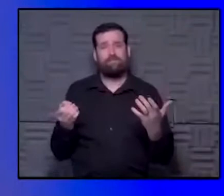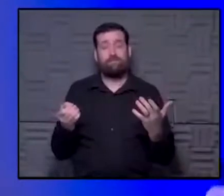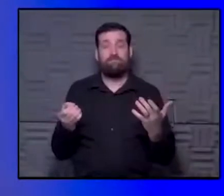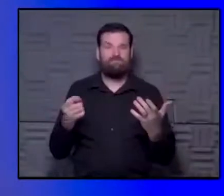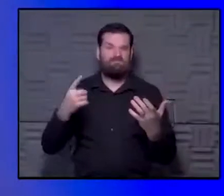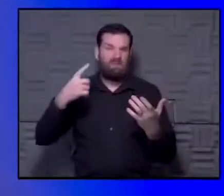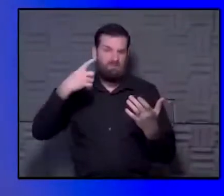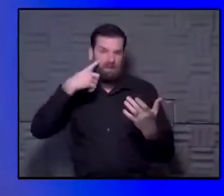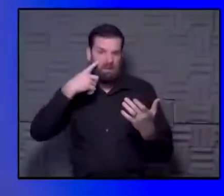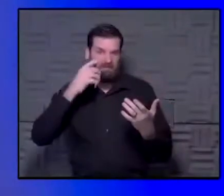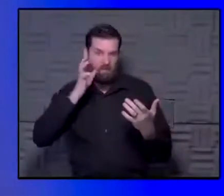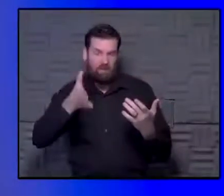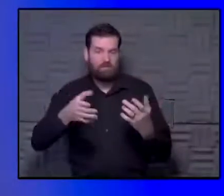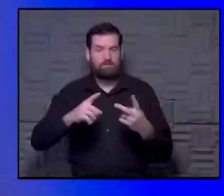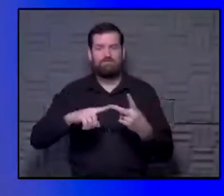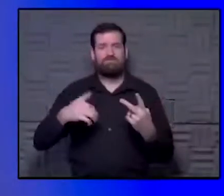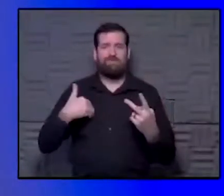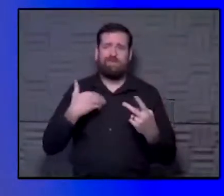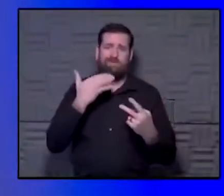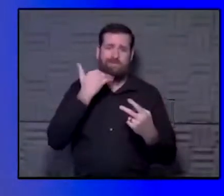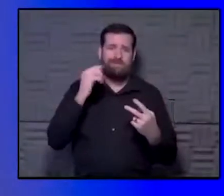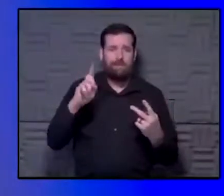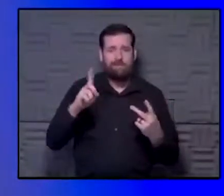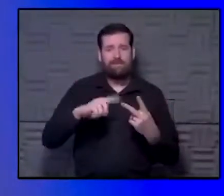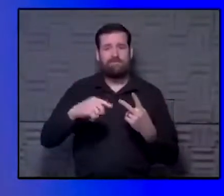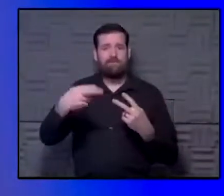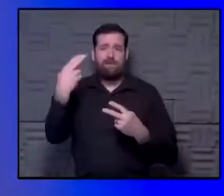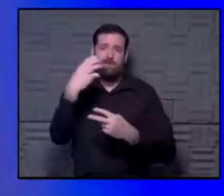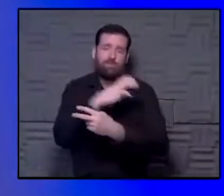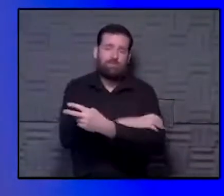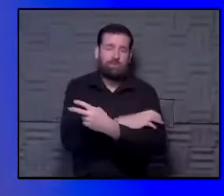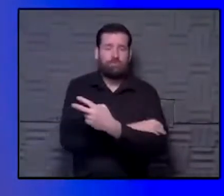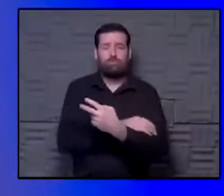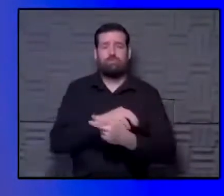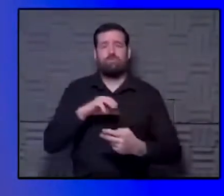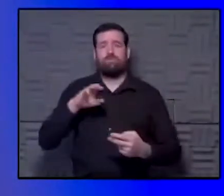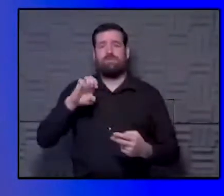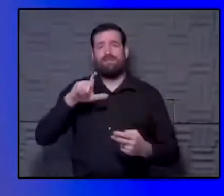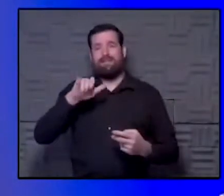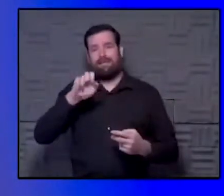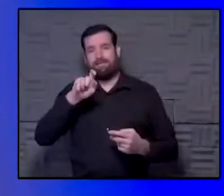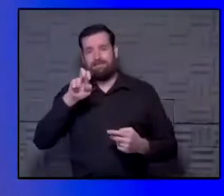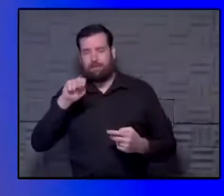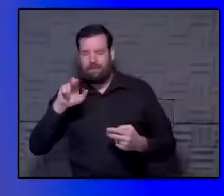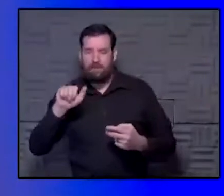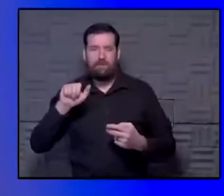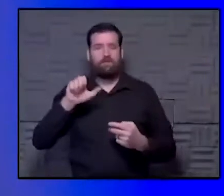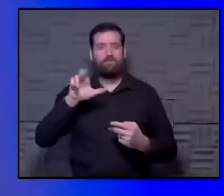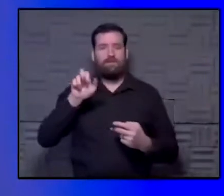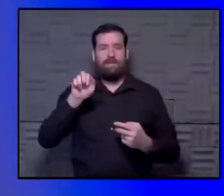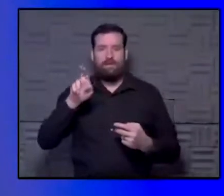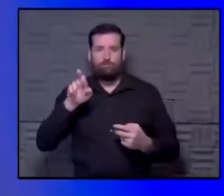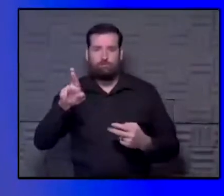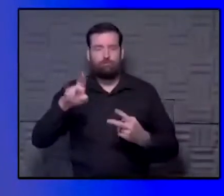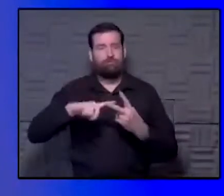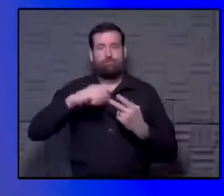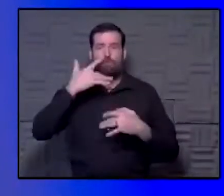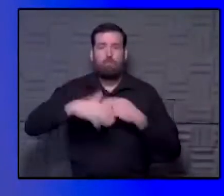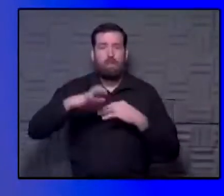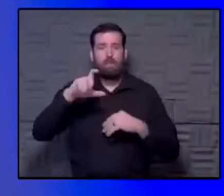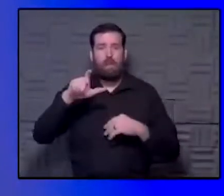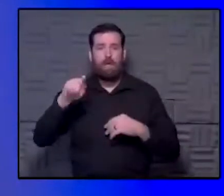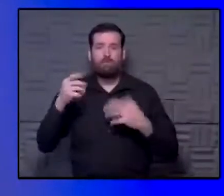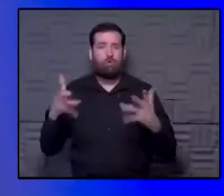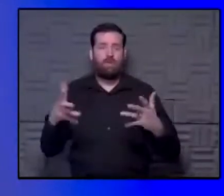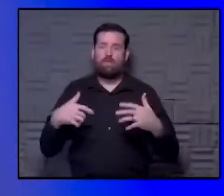which you would think he does. He has diabetes, high blood pressure, he has an ileostomy, Alzheimer's, cancer, blood clots already